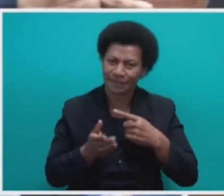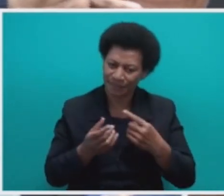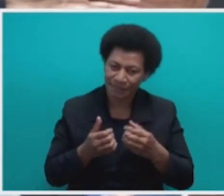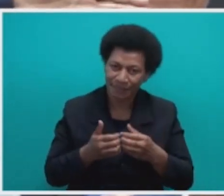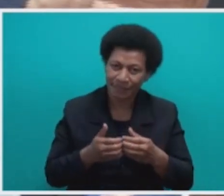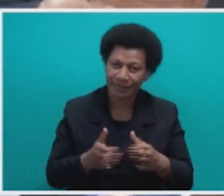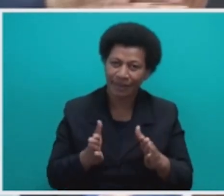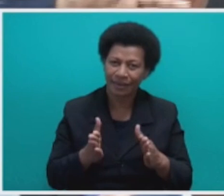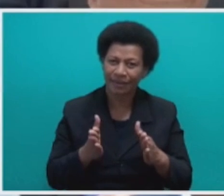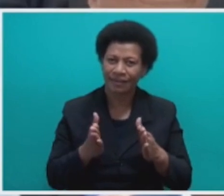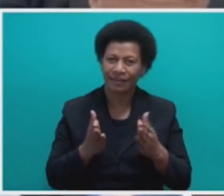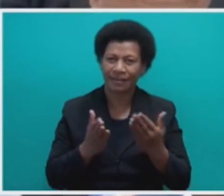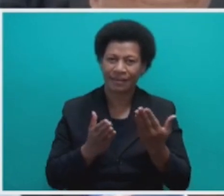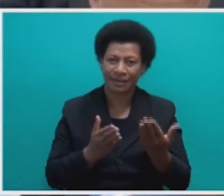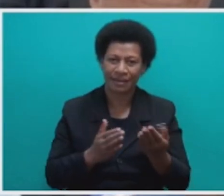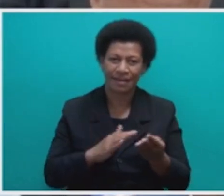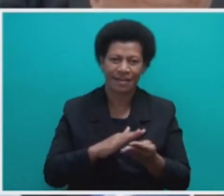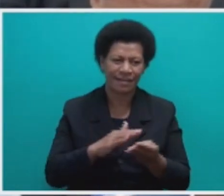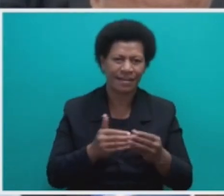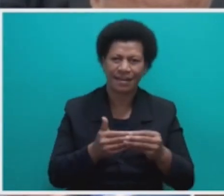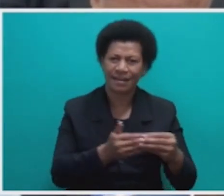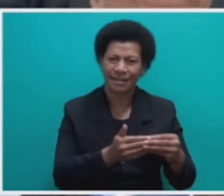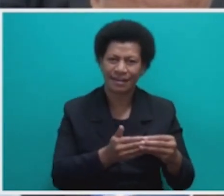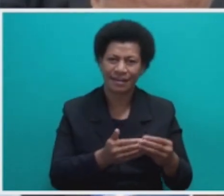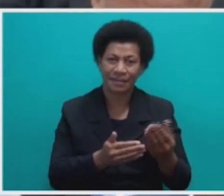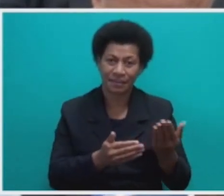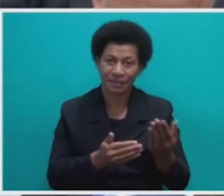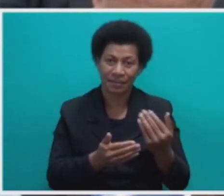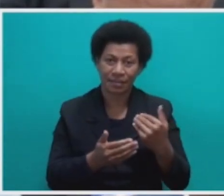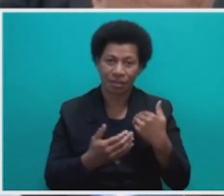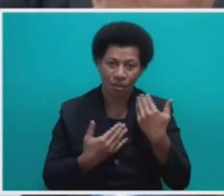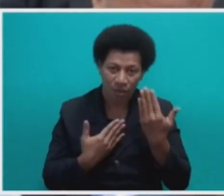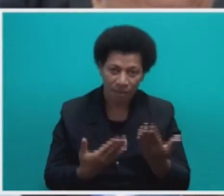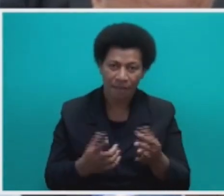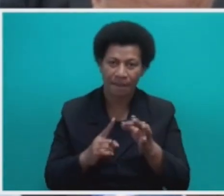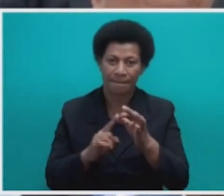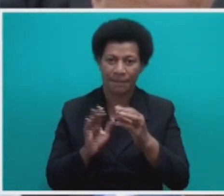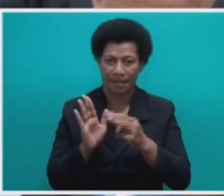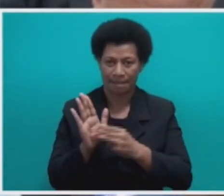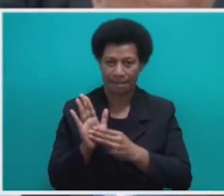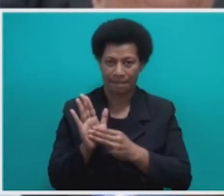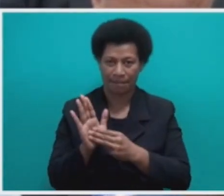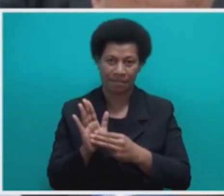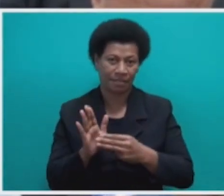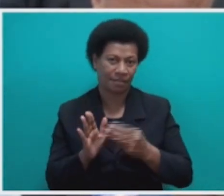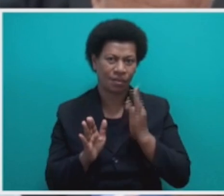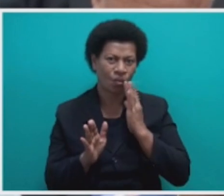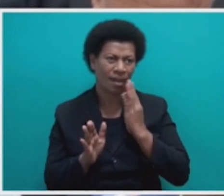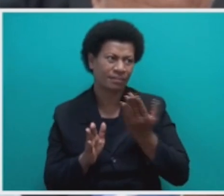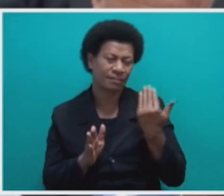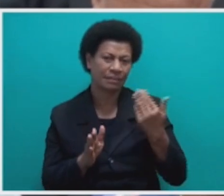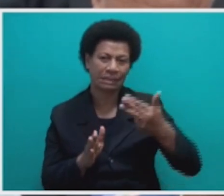reforms, and it actually started under the leadership of the Honourable Prime Minister, Honourable Sitiveni Rambuka, in the